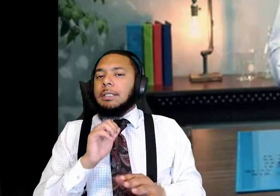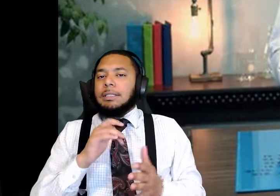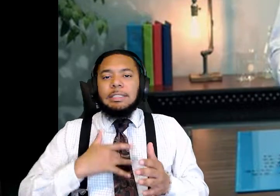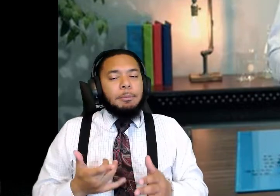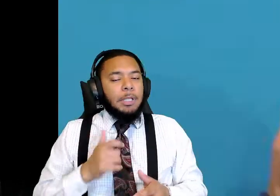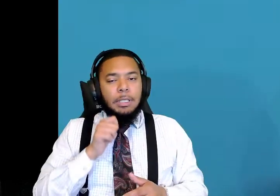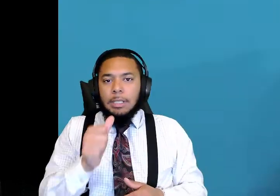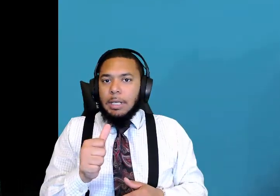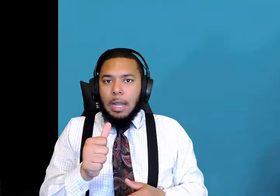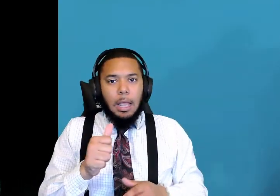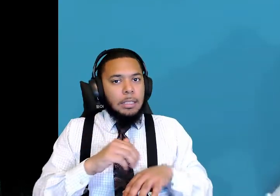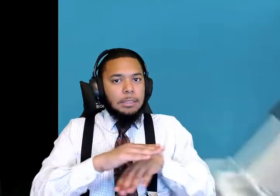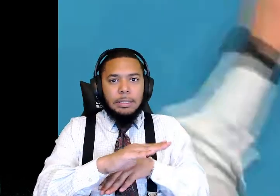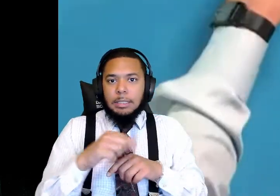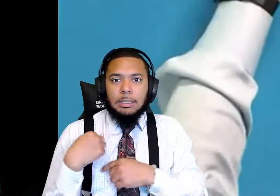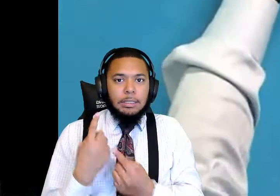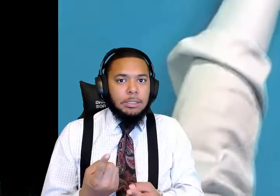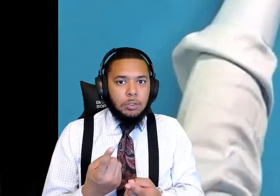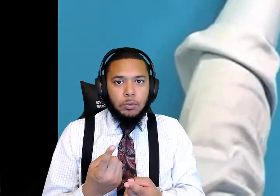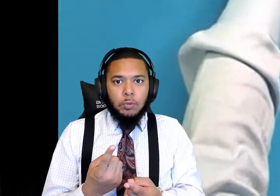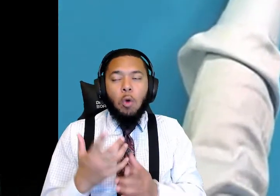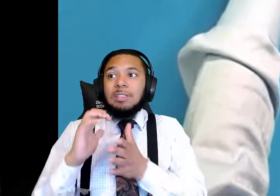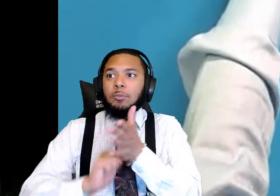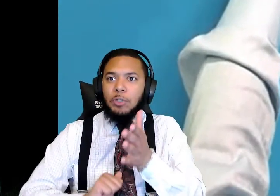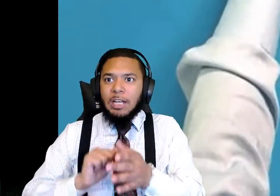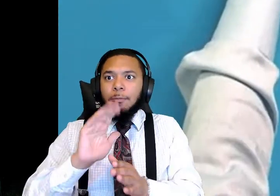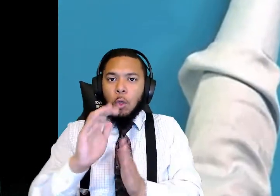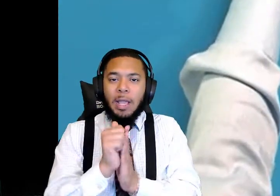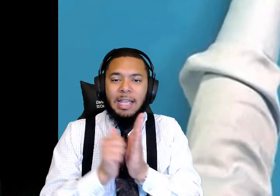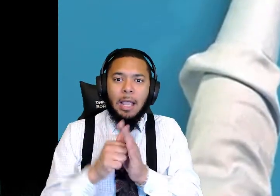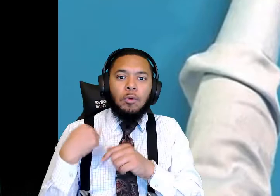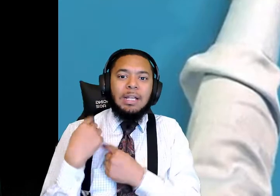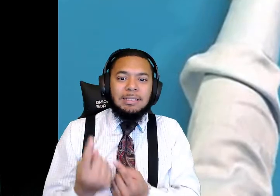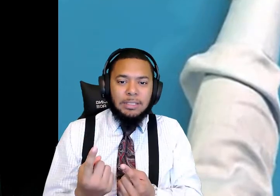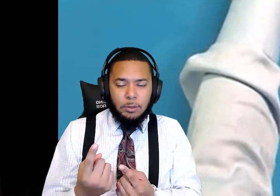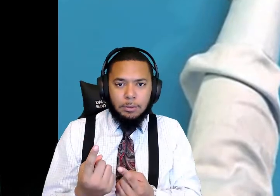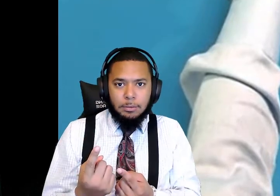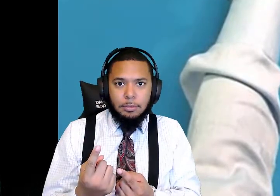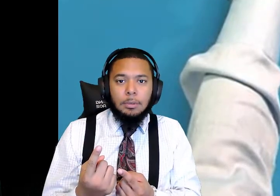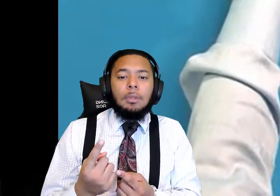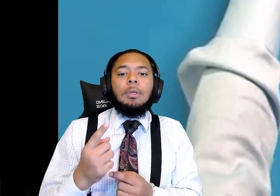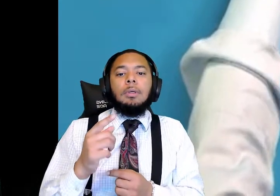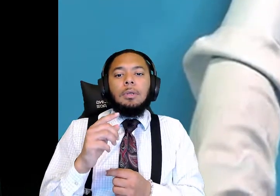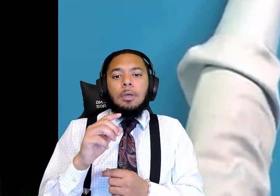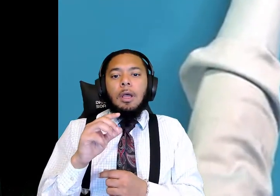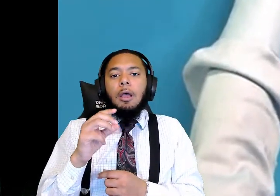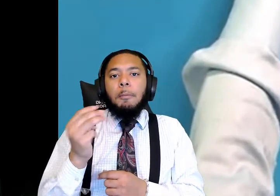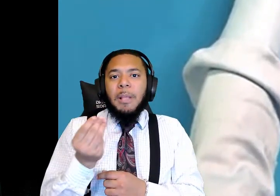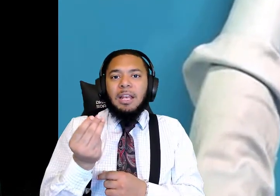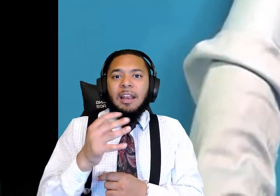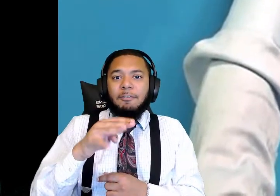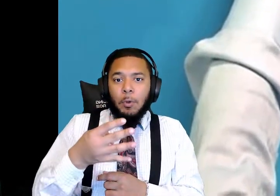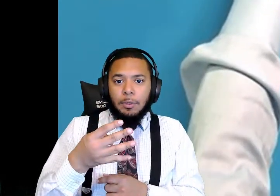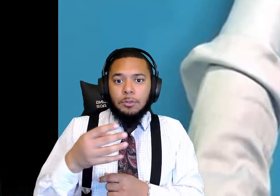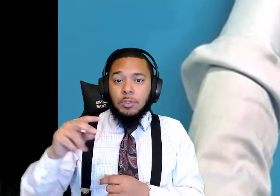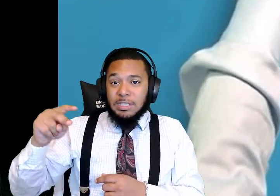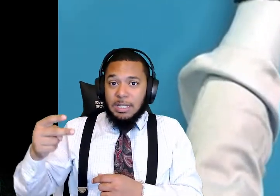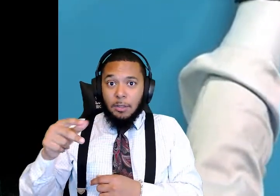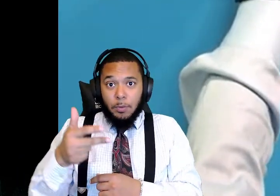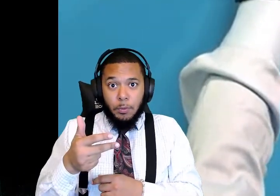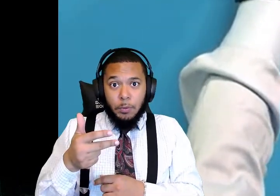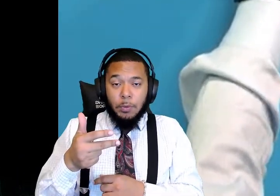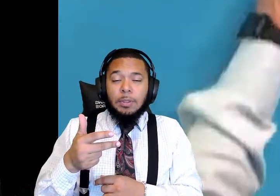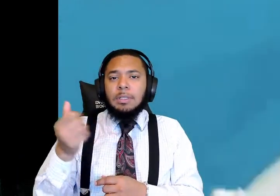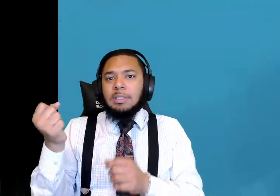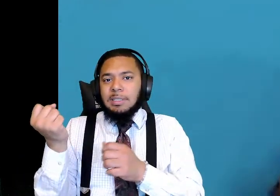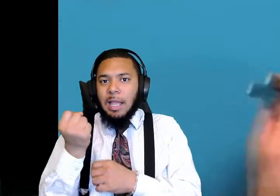Monday after it. So I made a payment on a Sunday, but it didn't post until Monday the 4th. So the 2nd and 3rd were Saturday, Sunday,